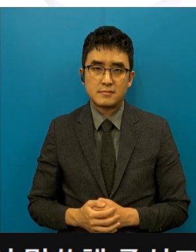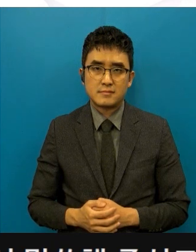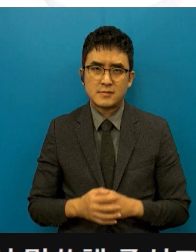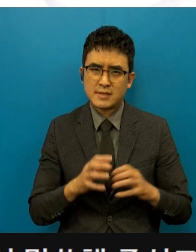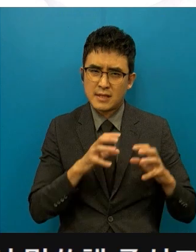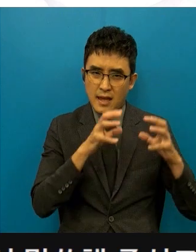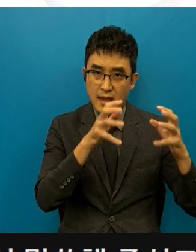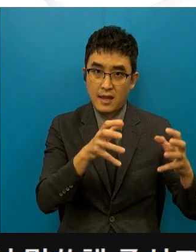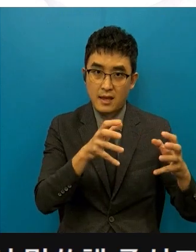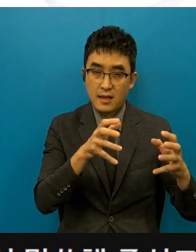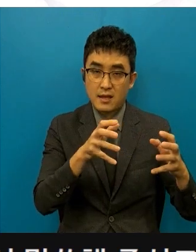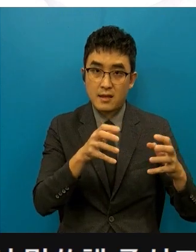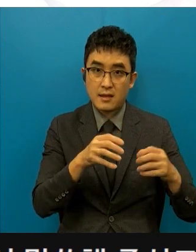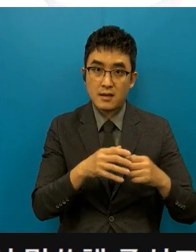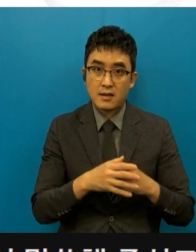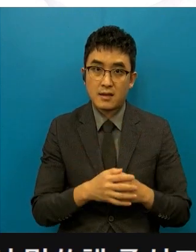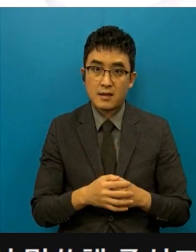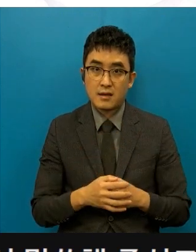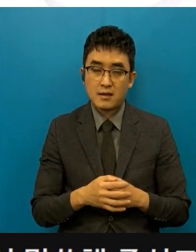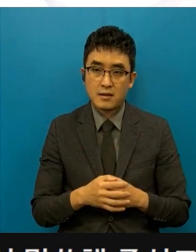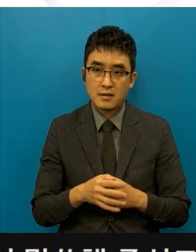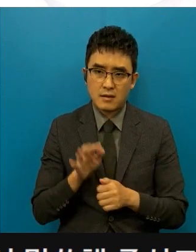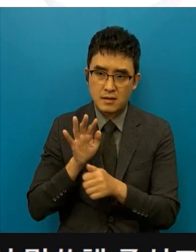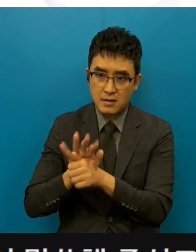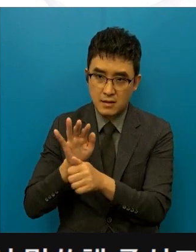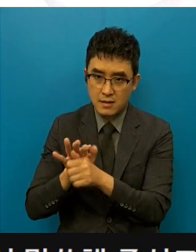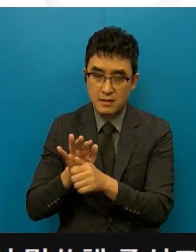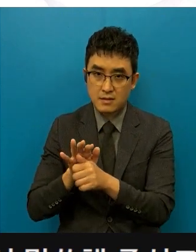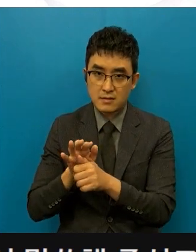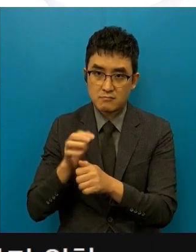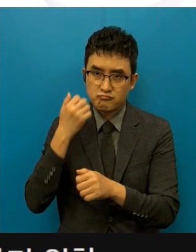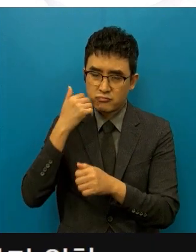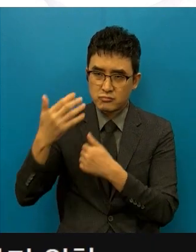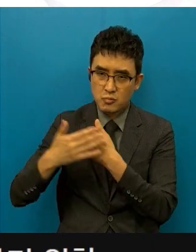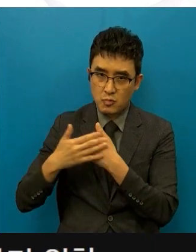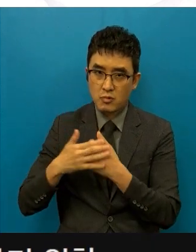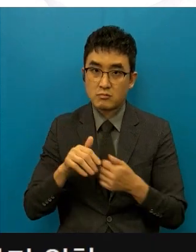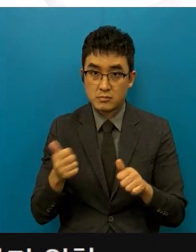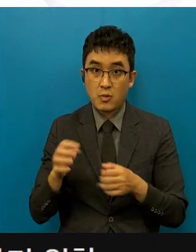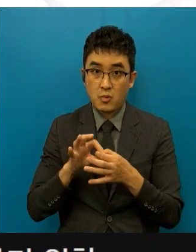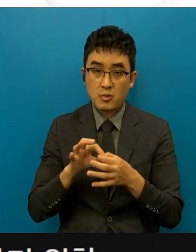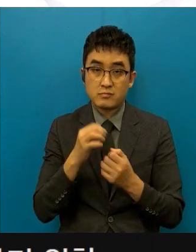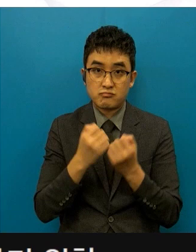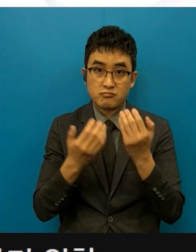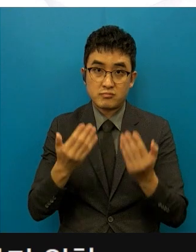open for questions or comment from the audience or other speakers.